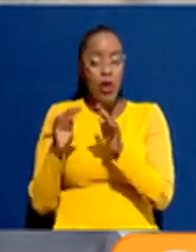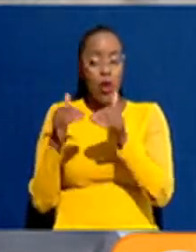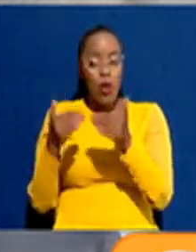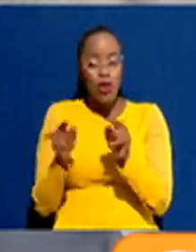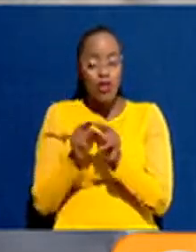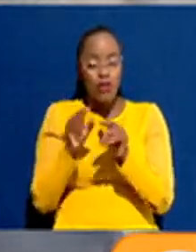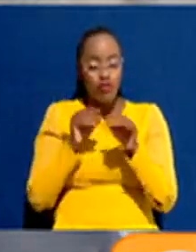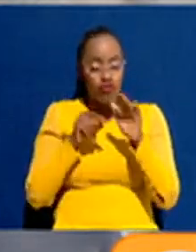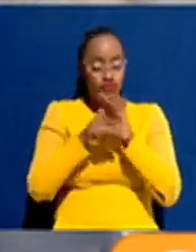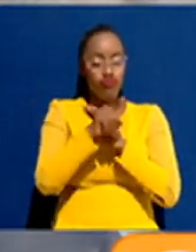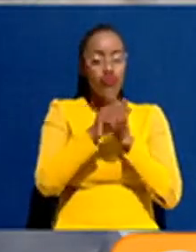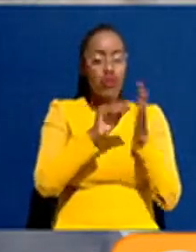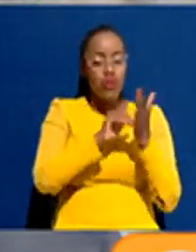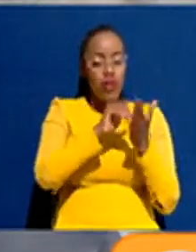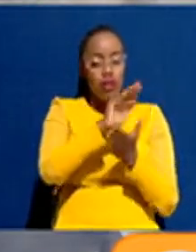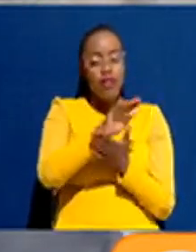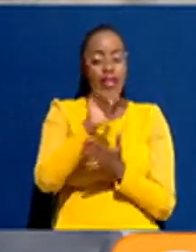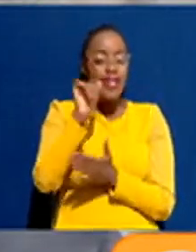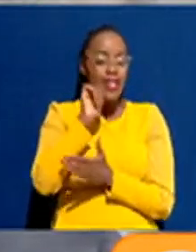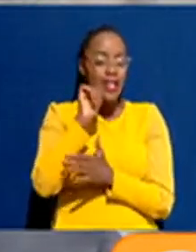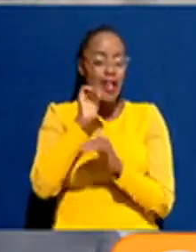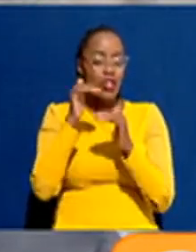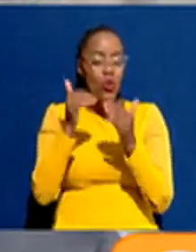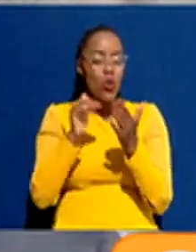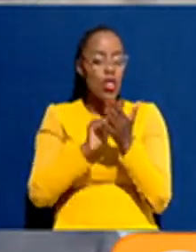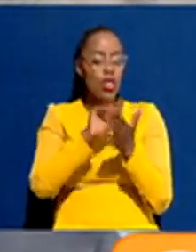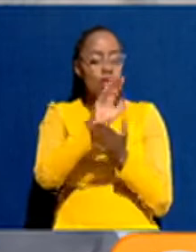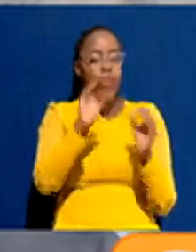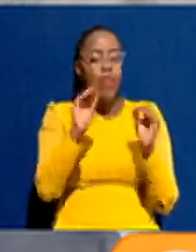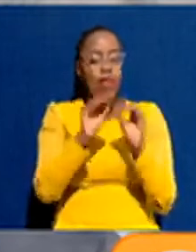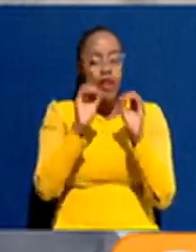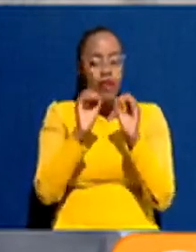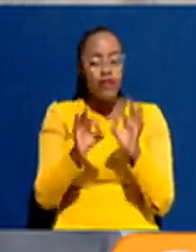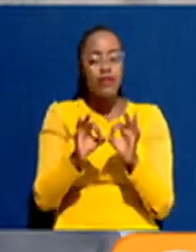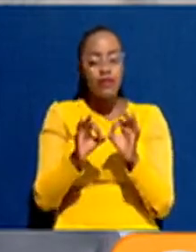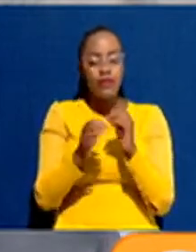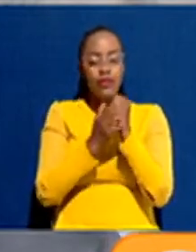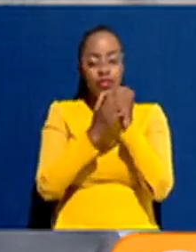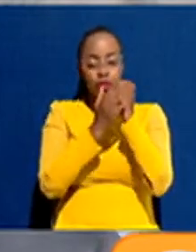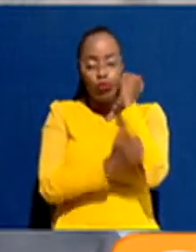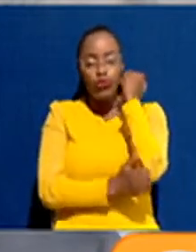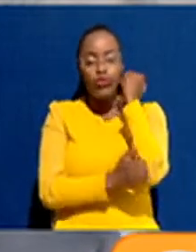flowing into England or not. If there's more poverty